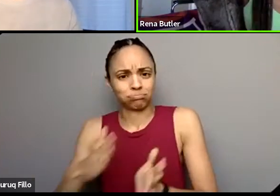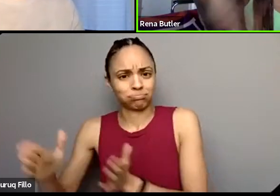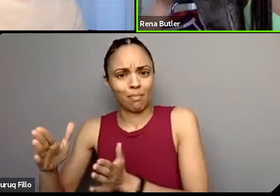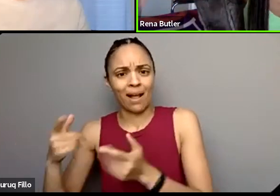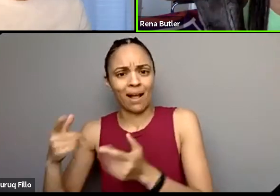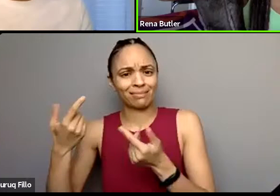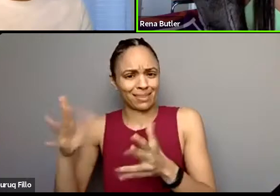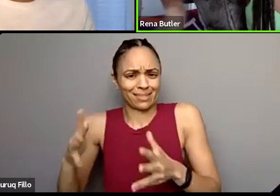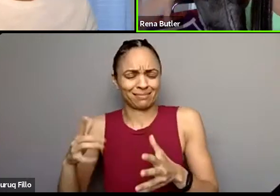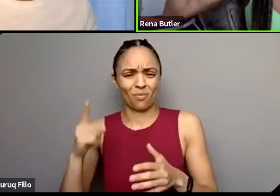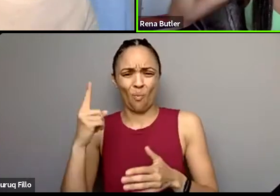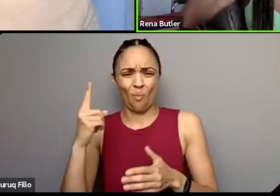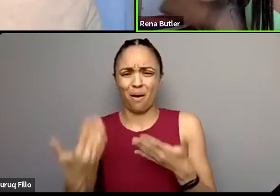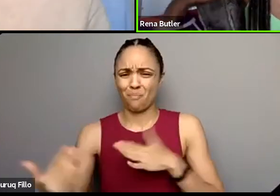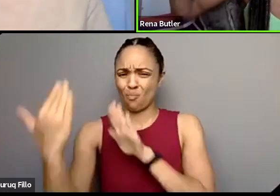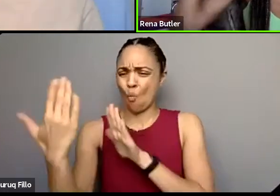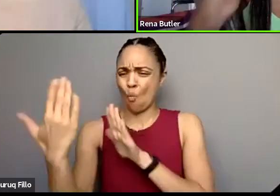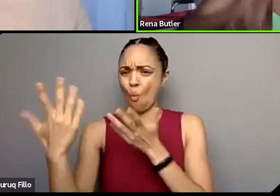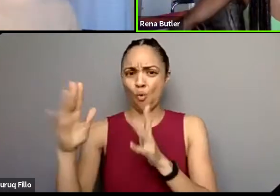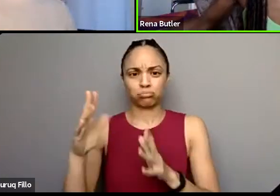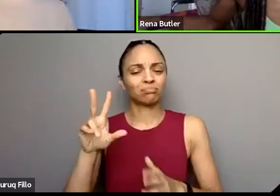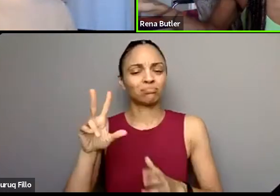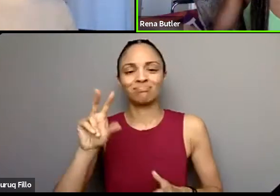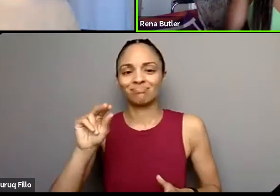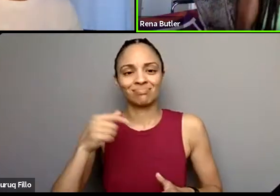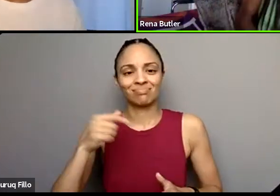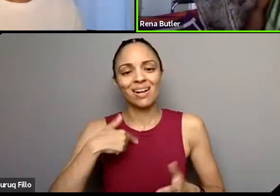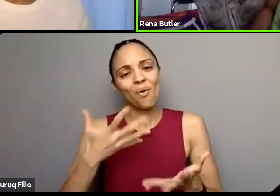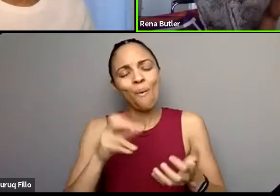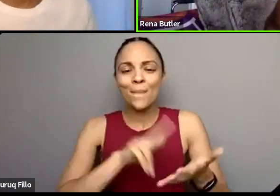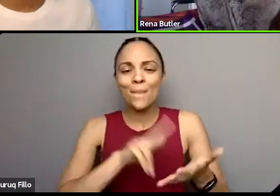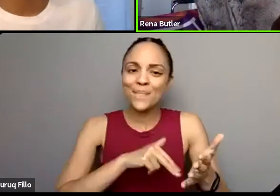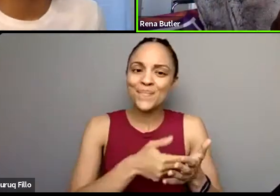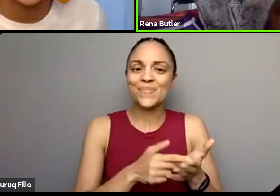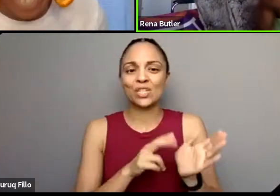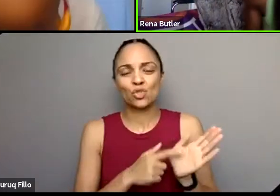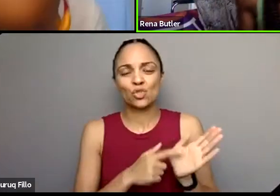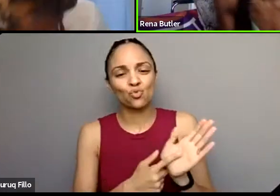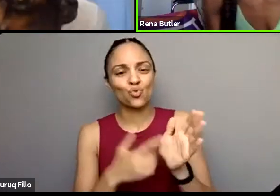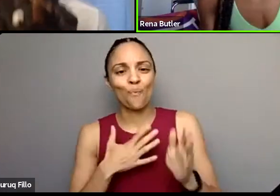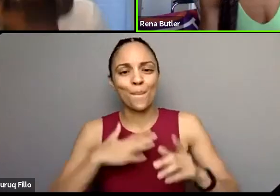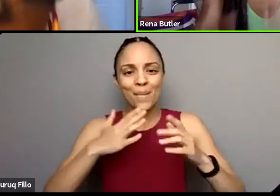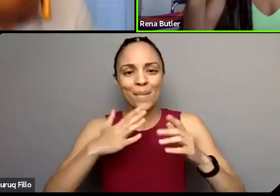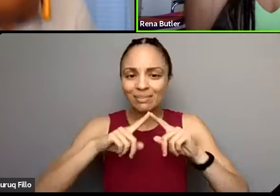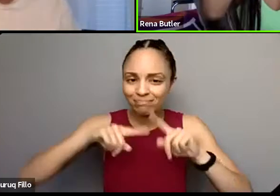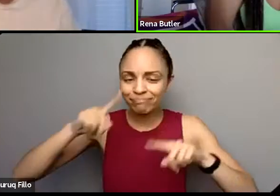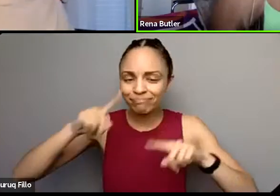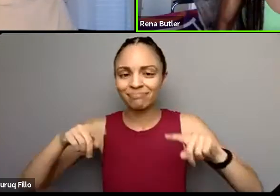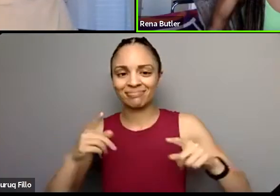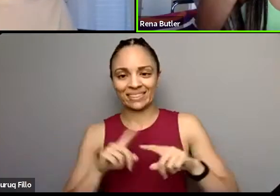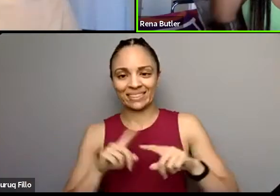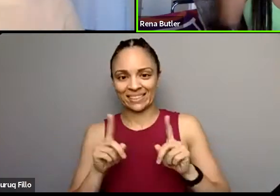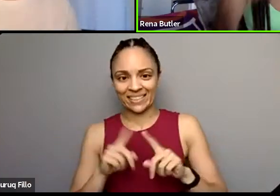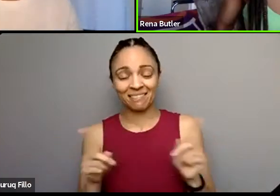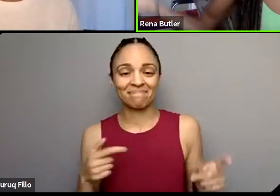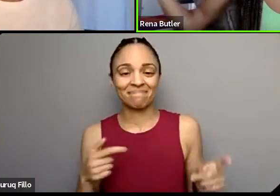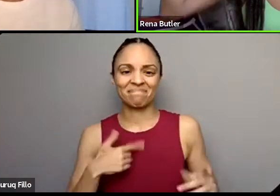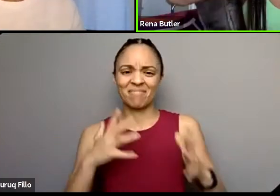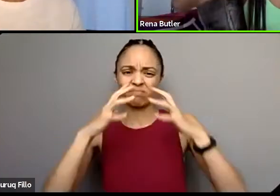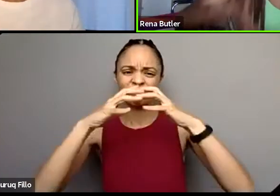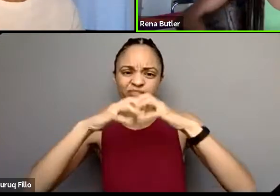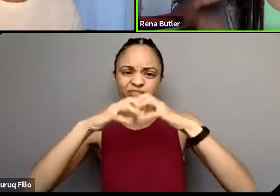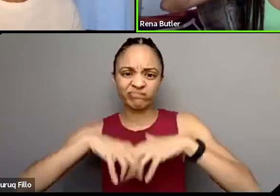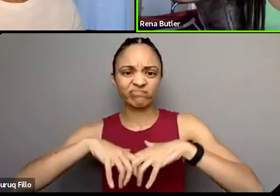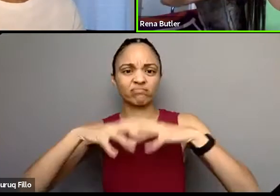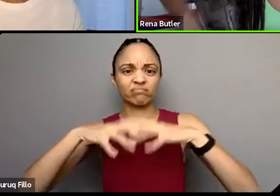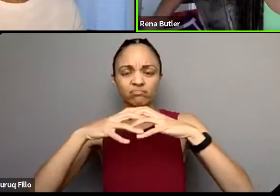I'm trying to use big words and it's not going out because I had a few times. But you know, I want to deconstruct. I want